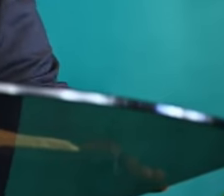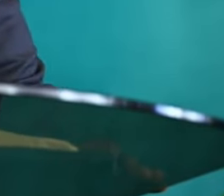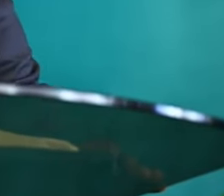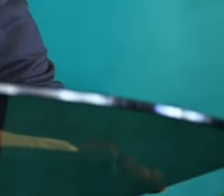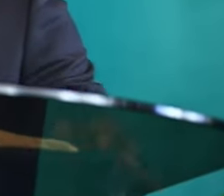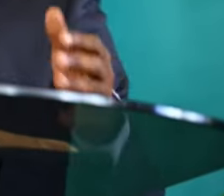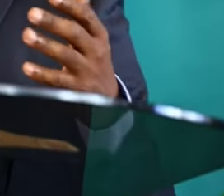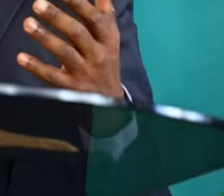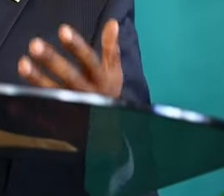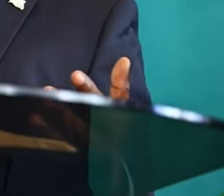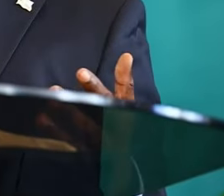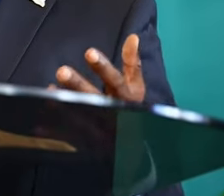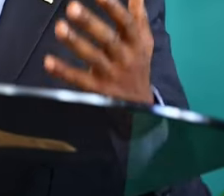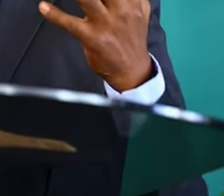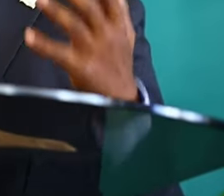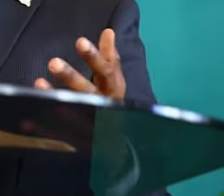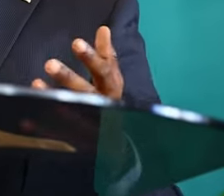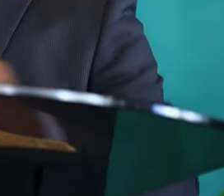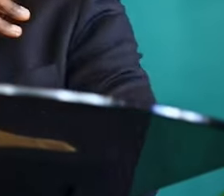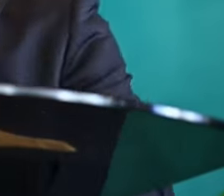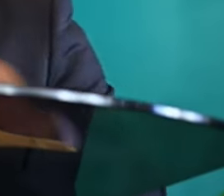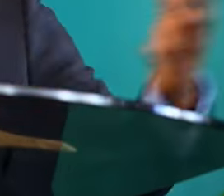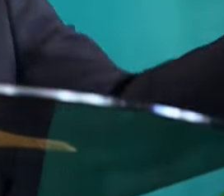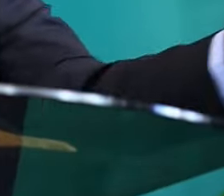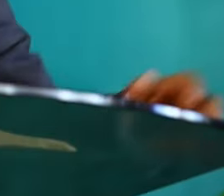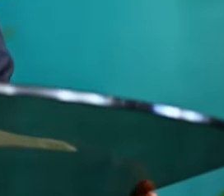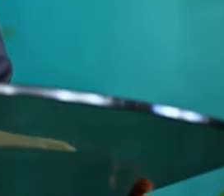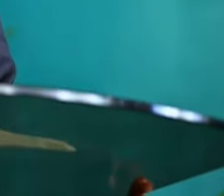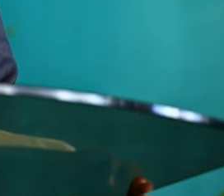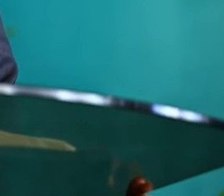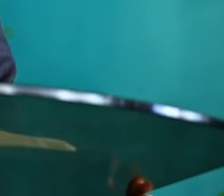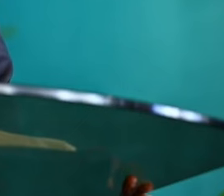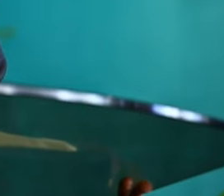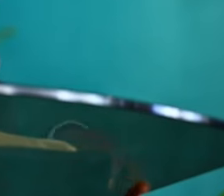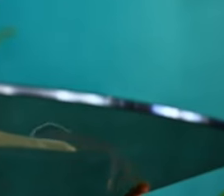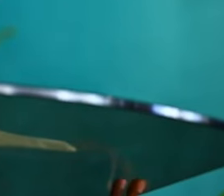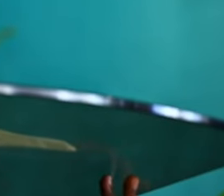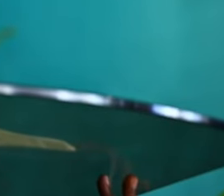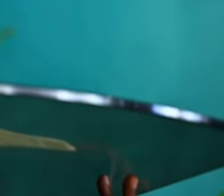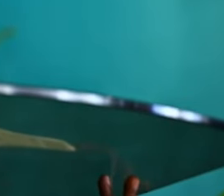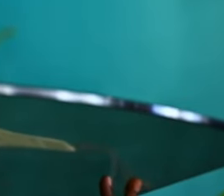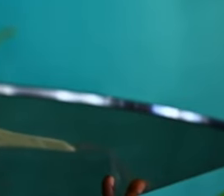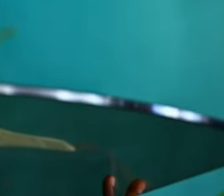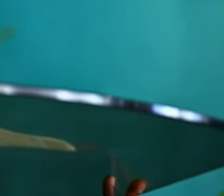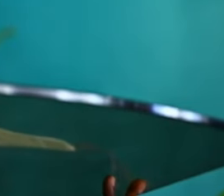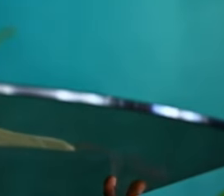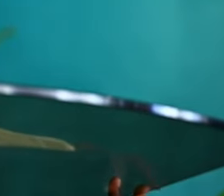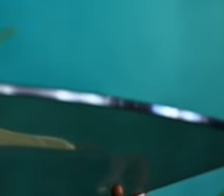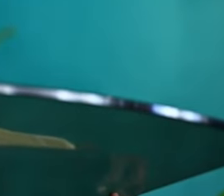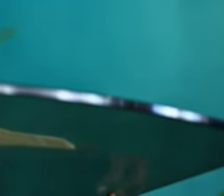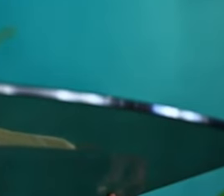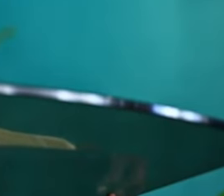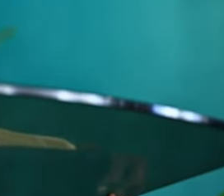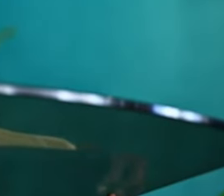mean? Jonathan gave God his all. He did not reserve anything for the